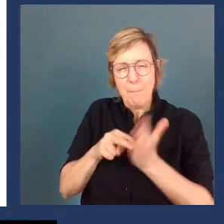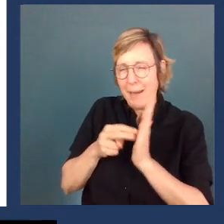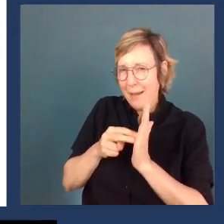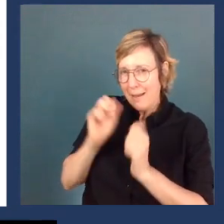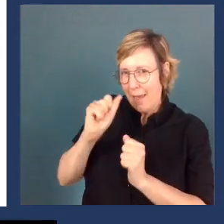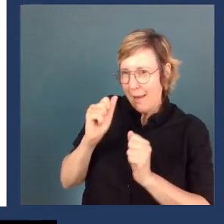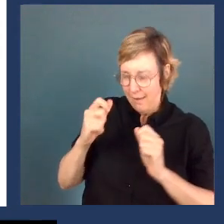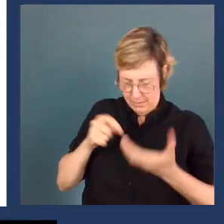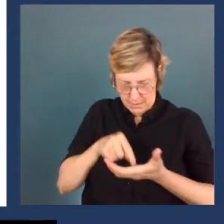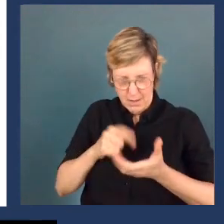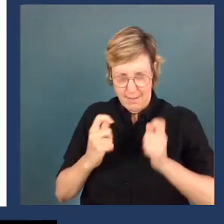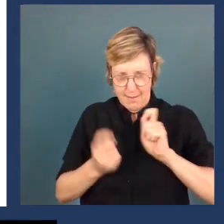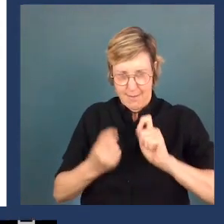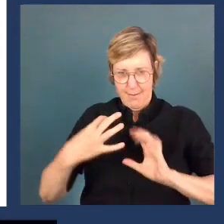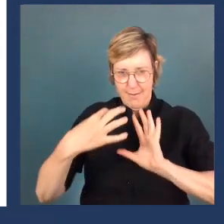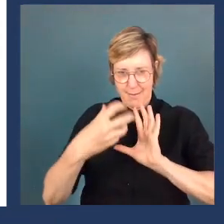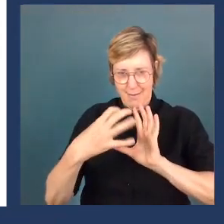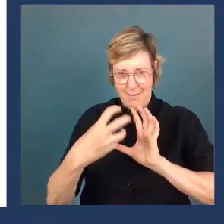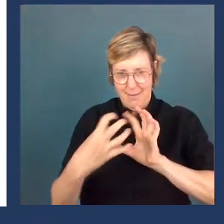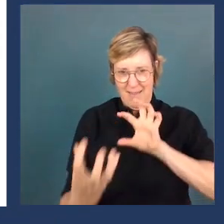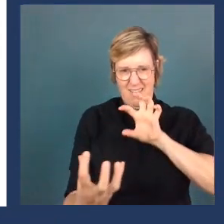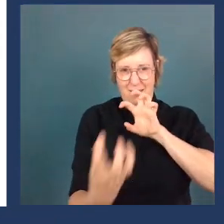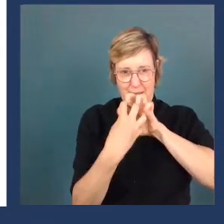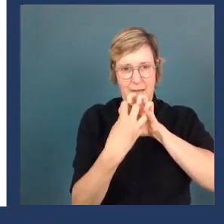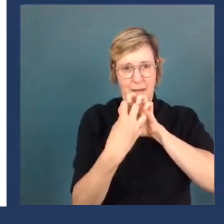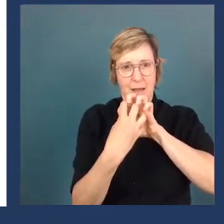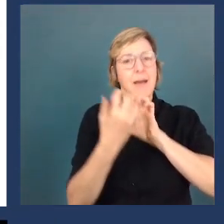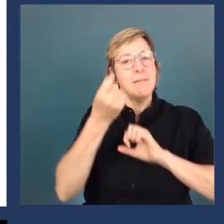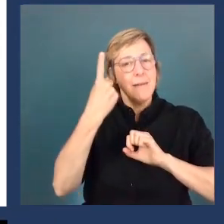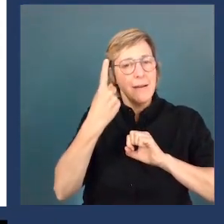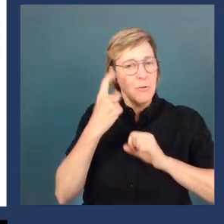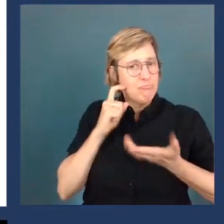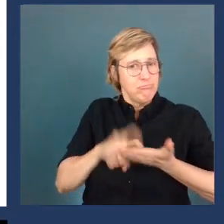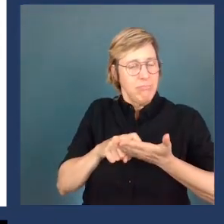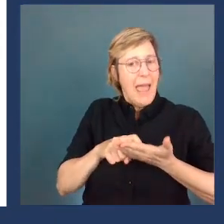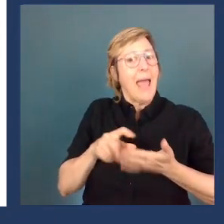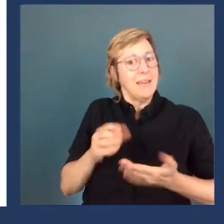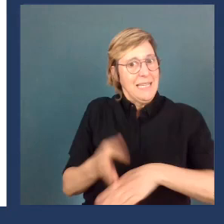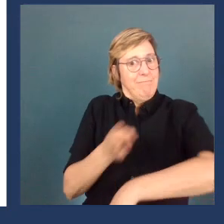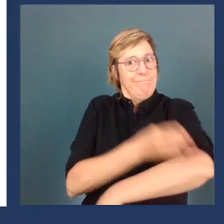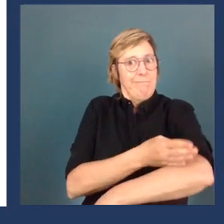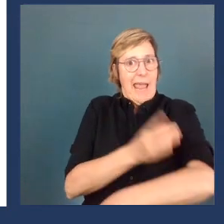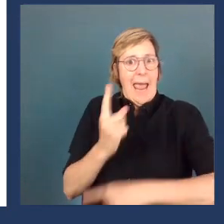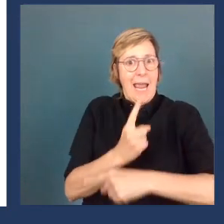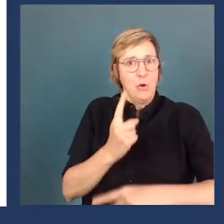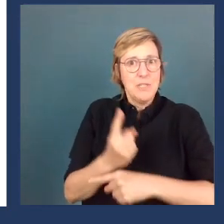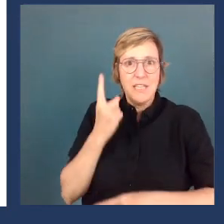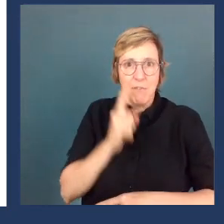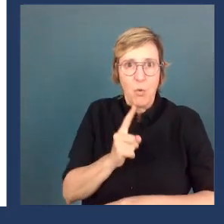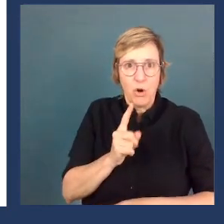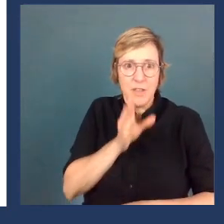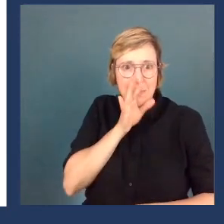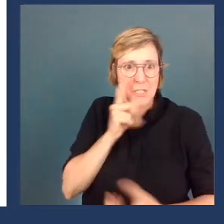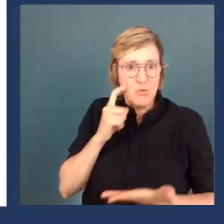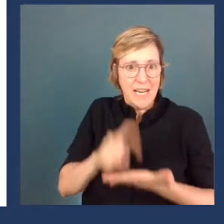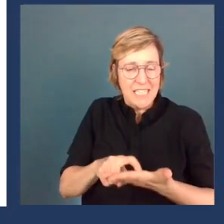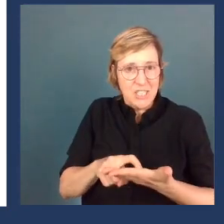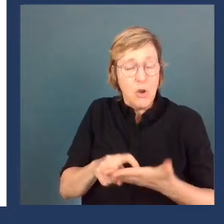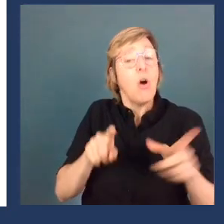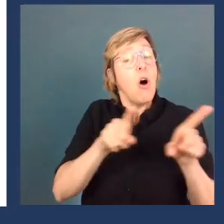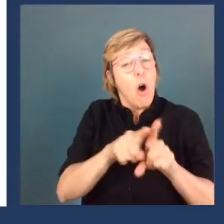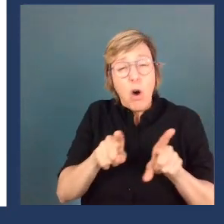specifically on the content that is being tested to increase the accuracy of our speech recognition system, but also, of course, any